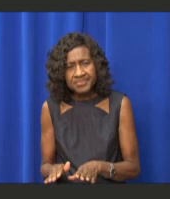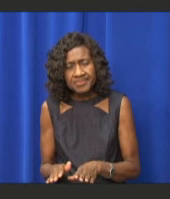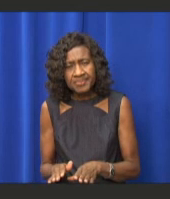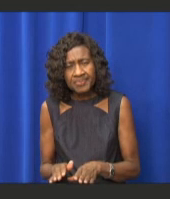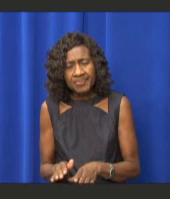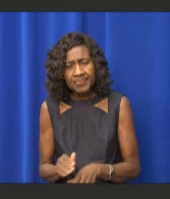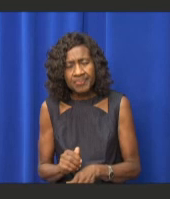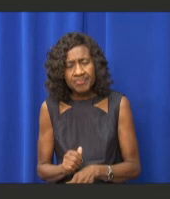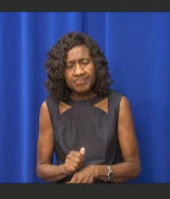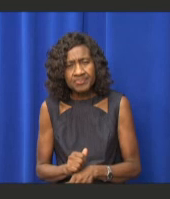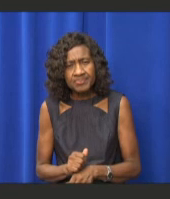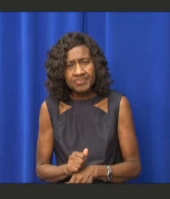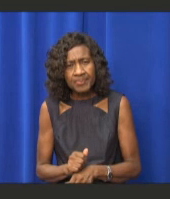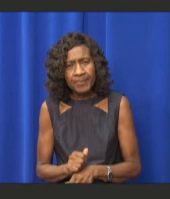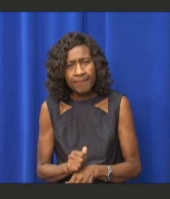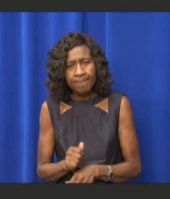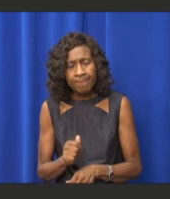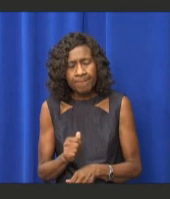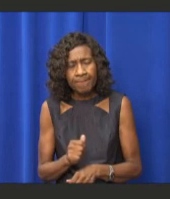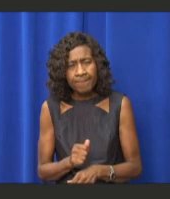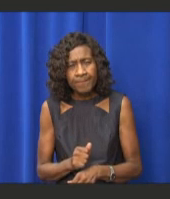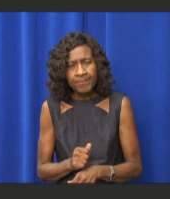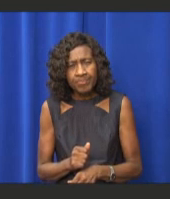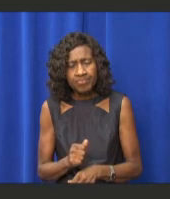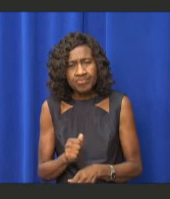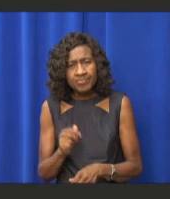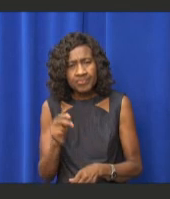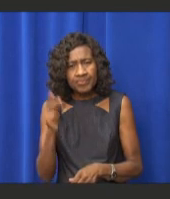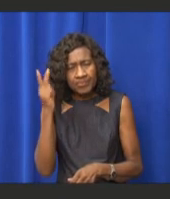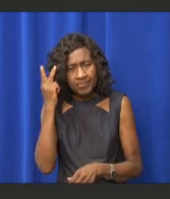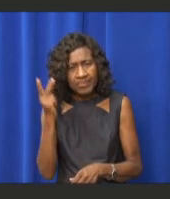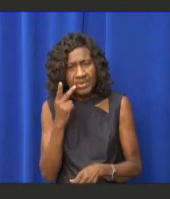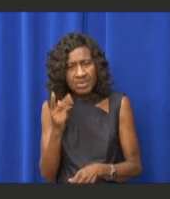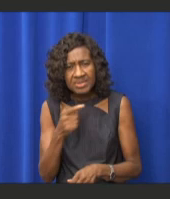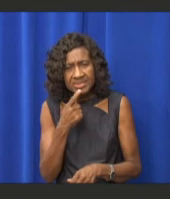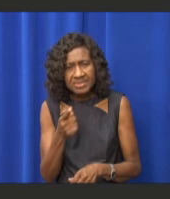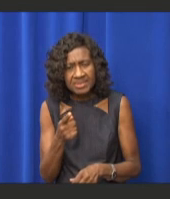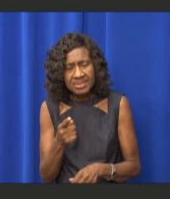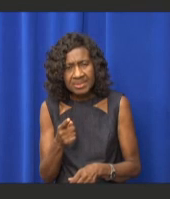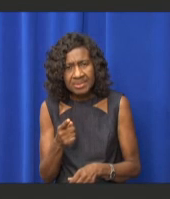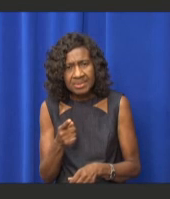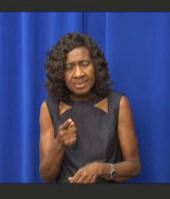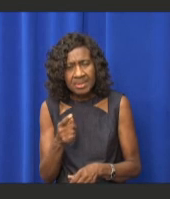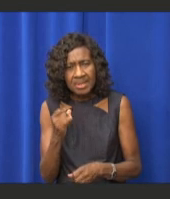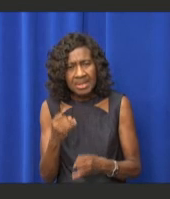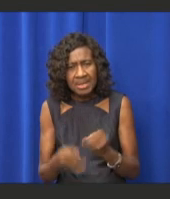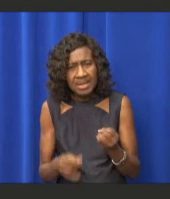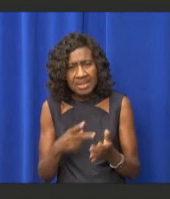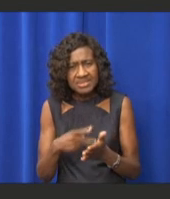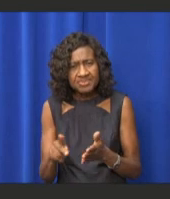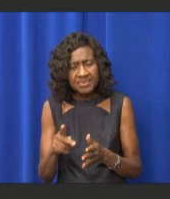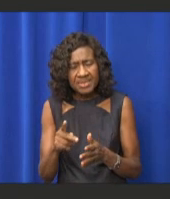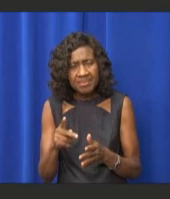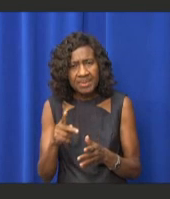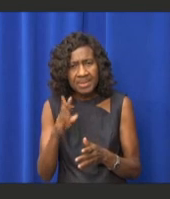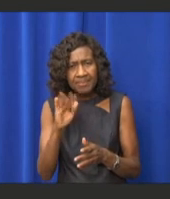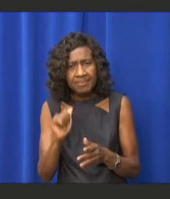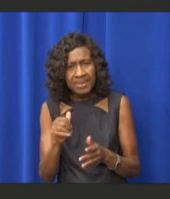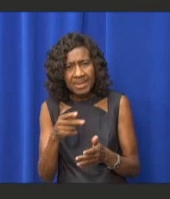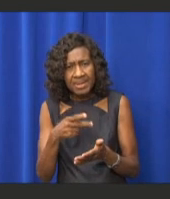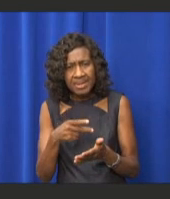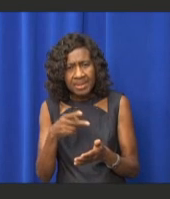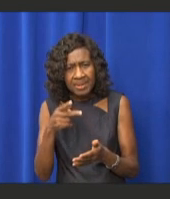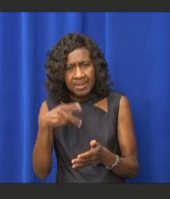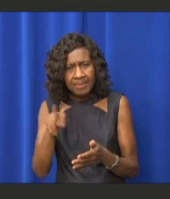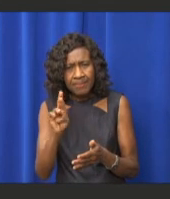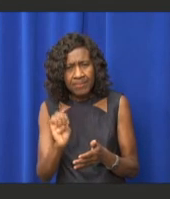expected that this is still being paid. Now, they're saying that the last payment received by preschools was March 2020. and they're asking when